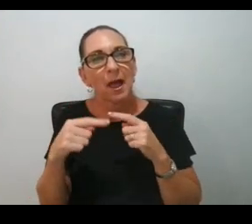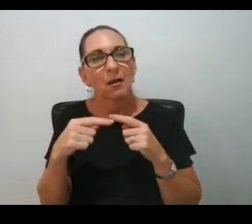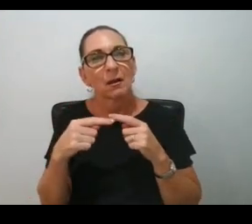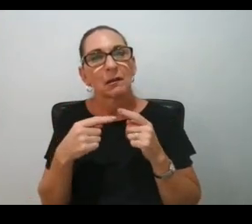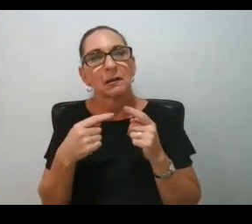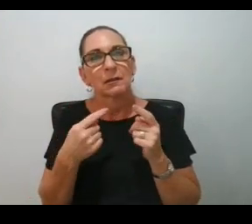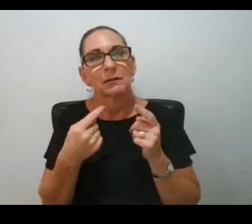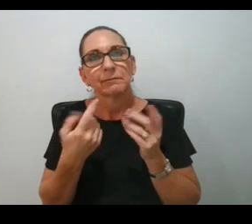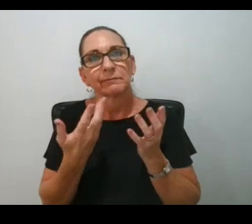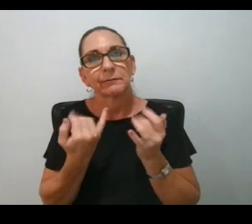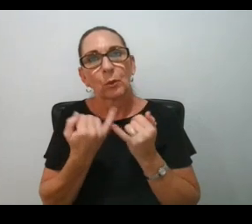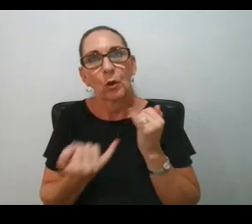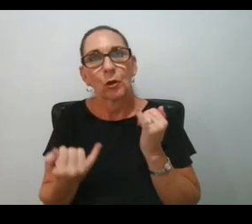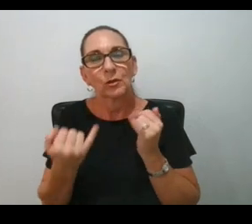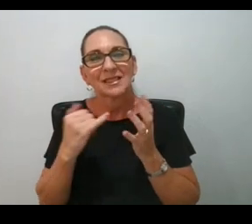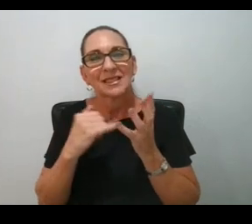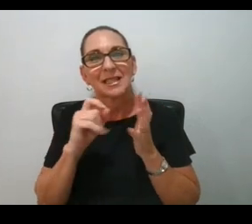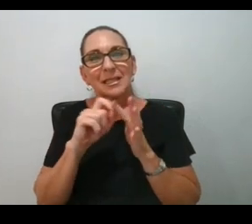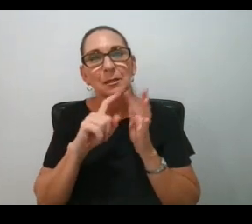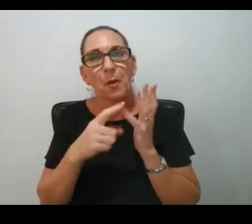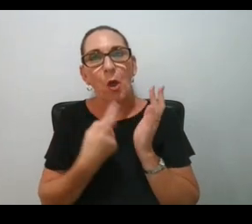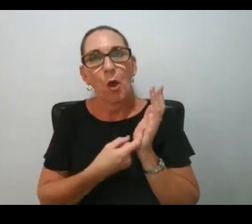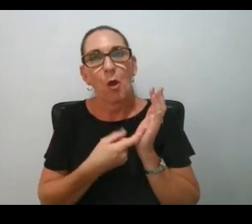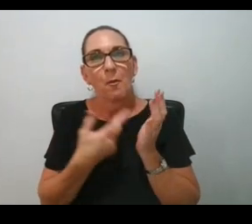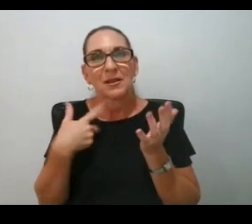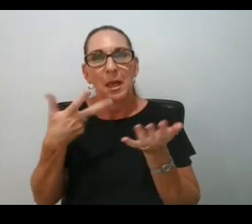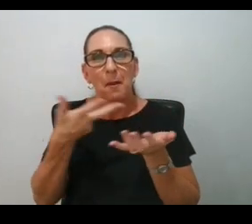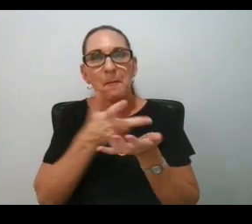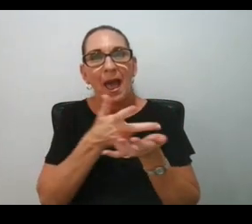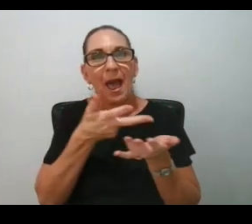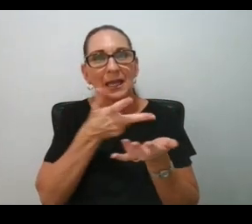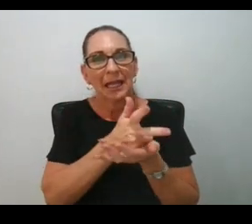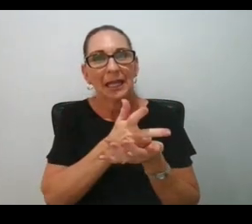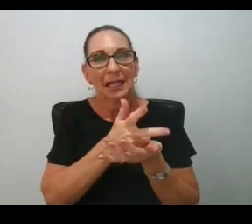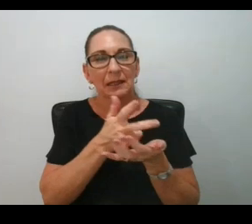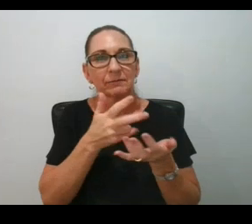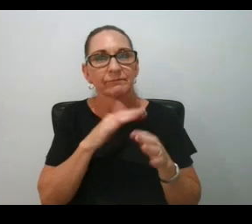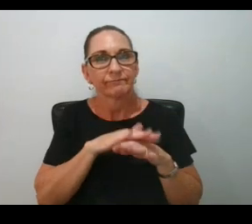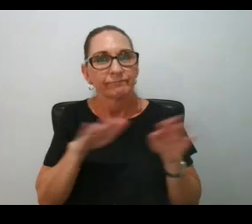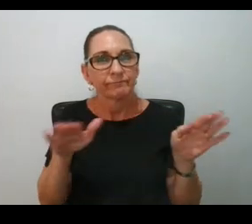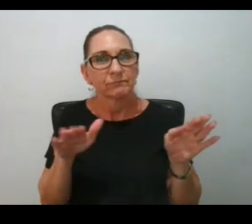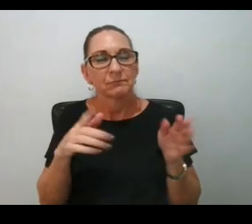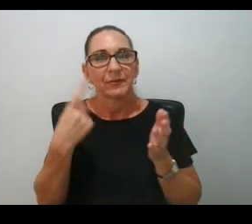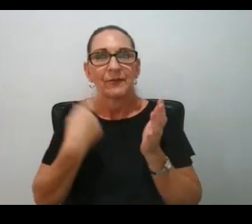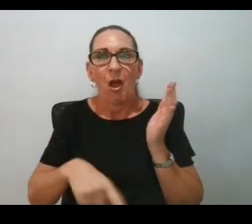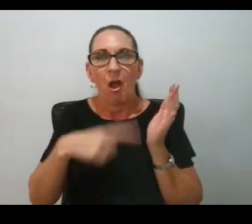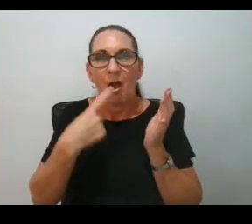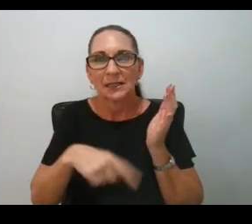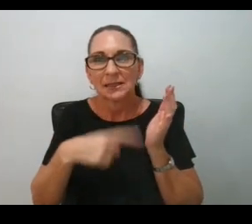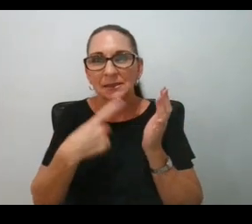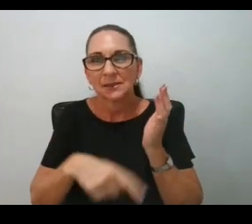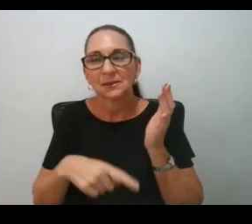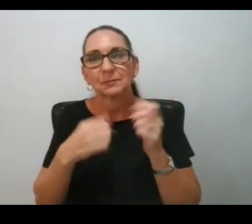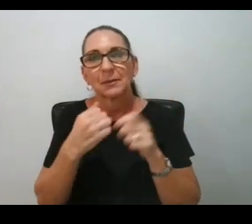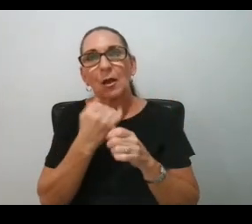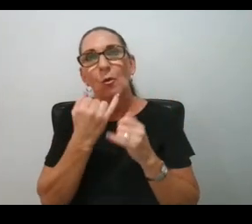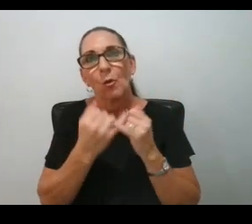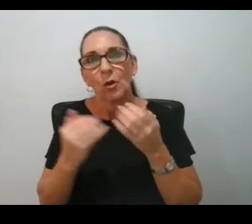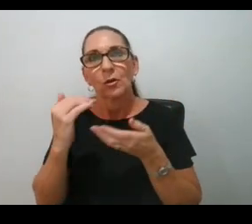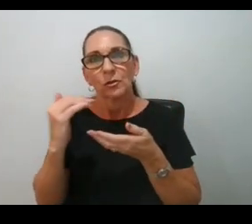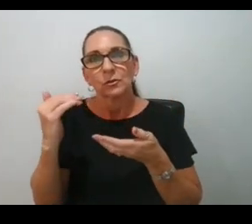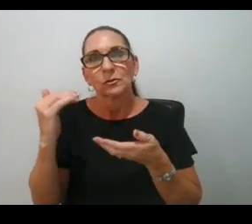as well. So people fines up for illegal parking, things like that. So just, continuing that, like you said, that compounding cost after